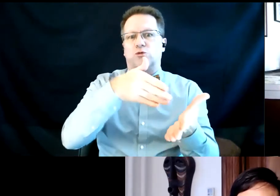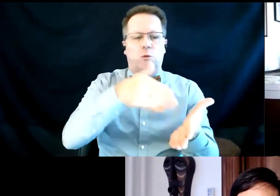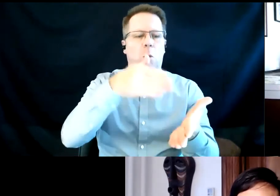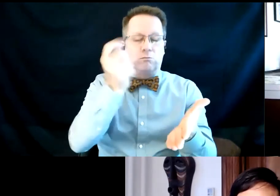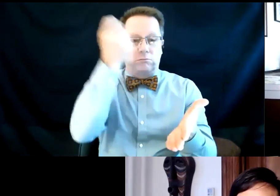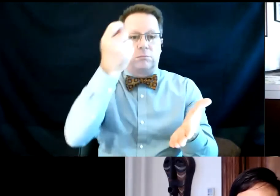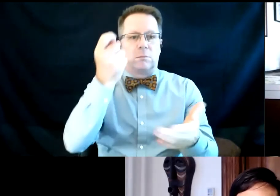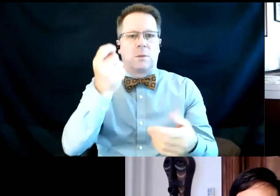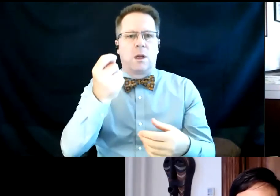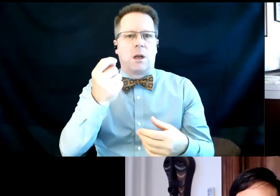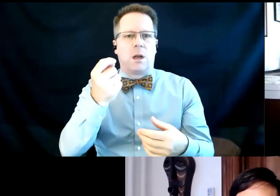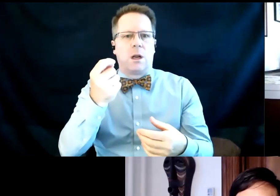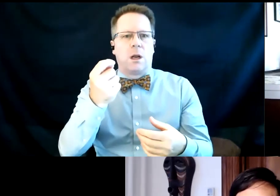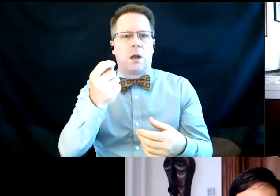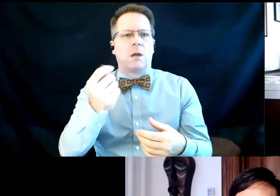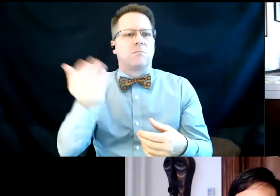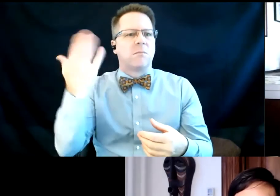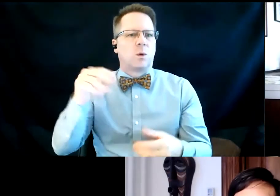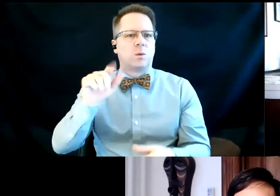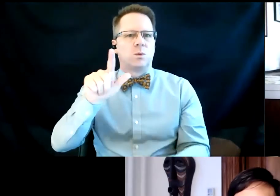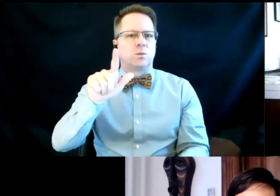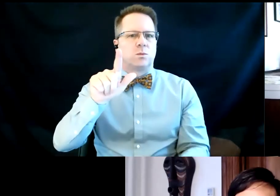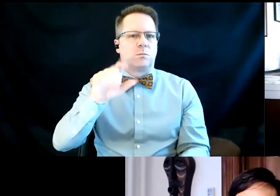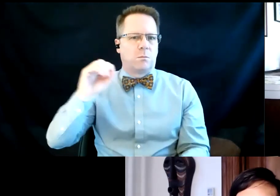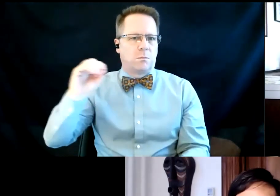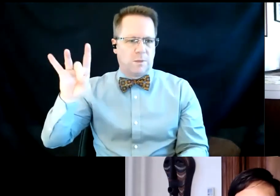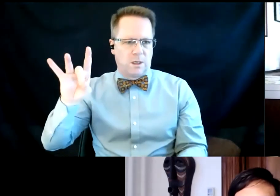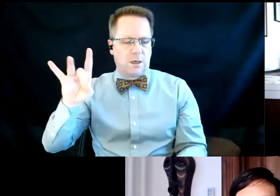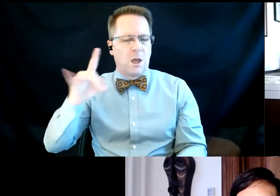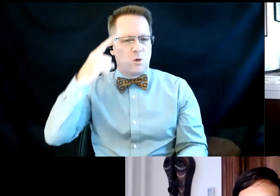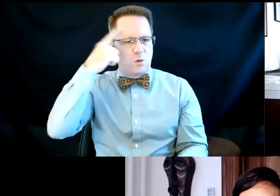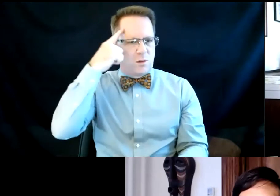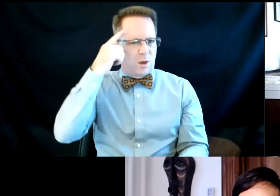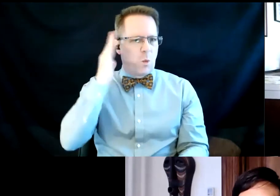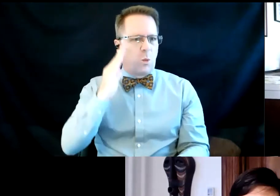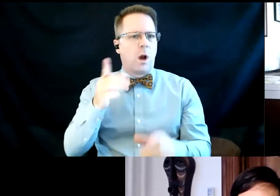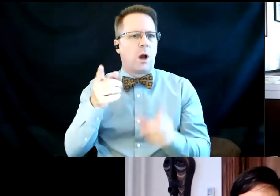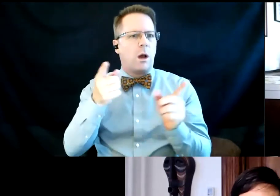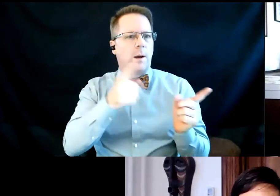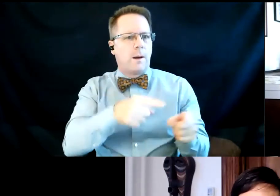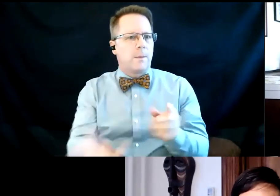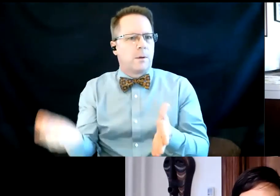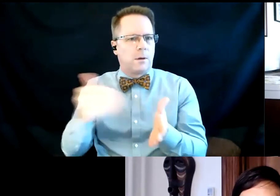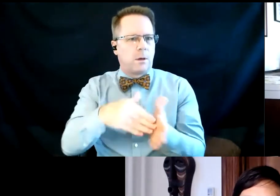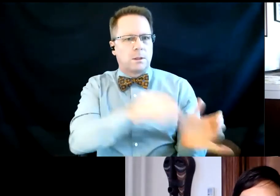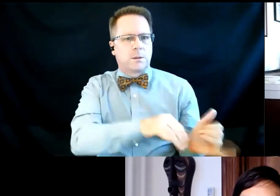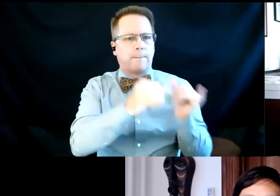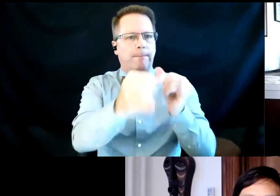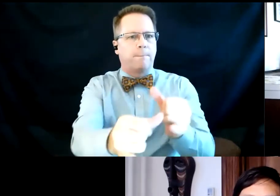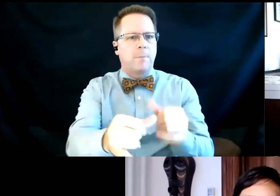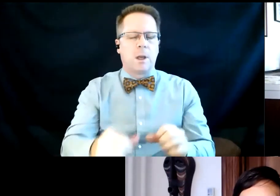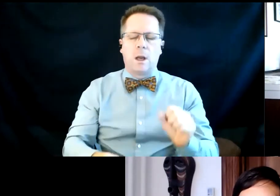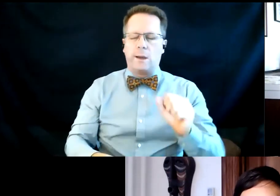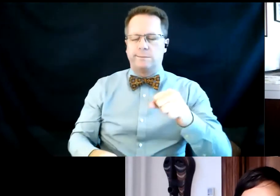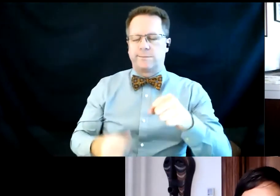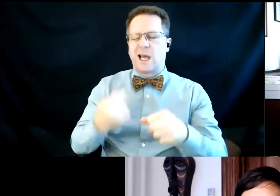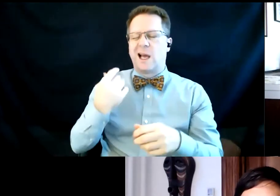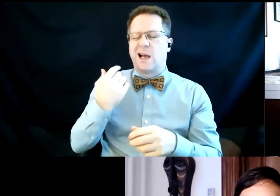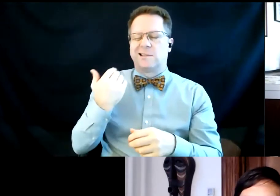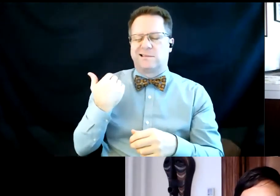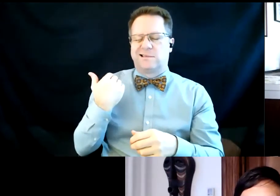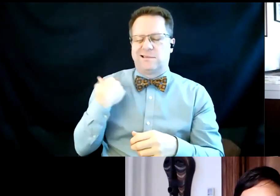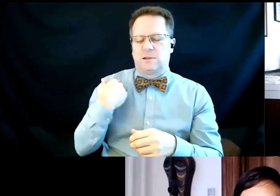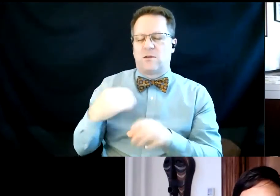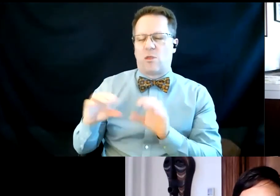same after this election of Joe Biden? Yes, definitely. I remember about a year ago having a conversation around the office where someone asked